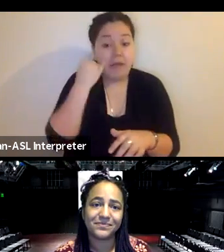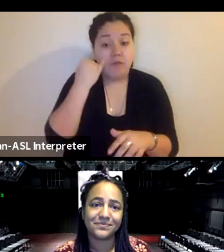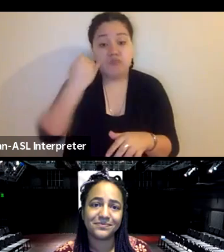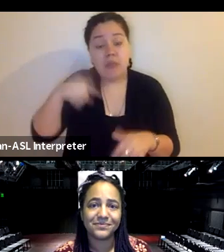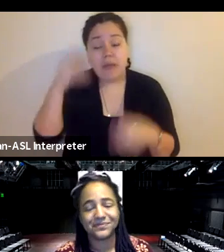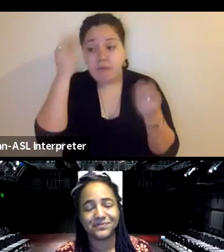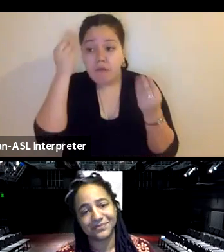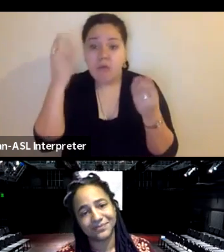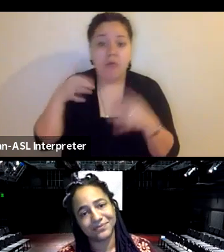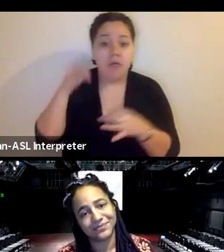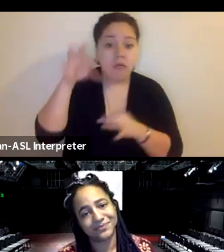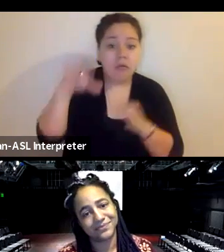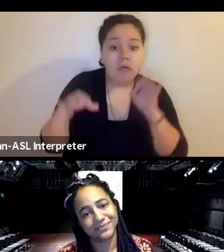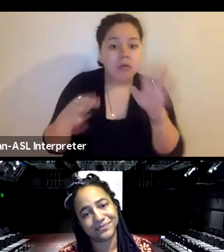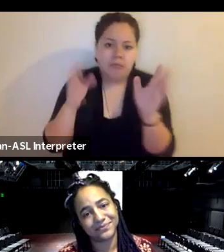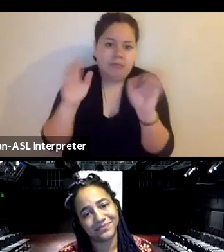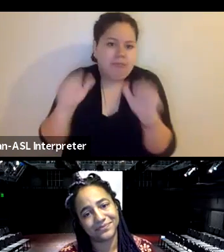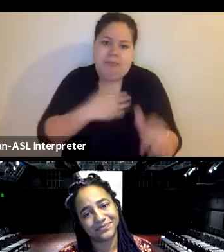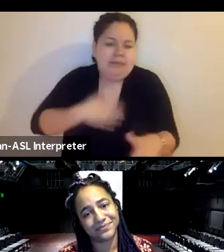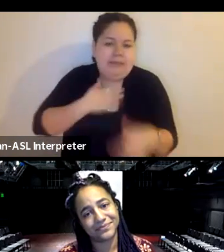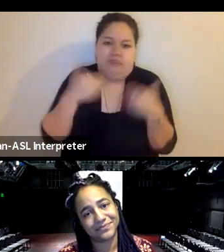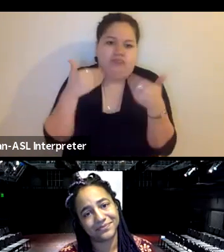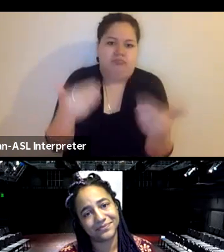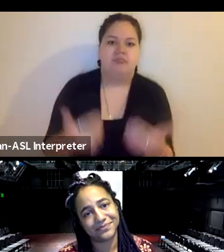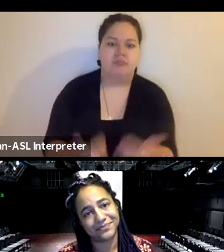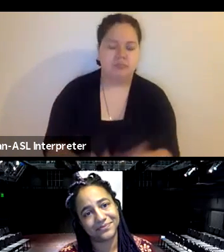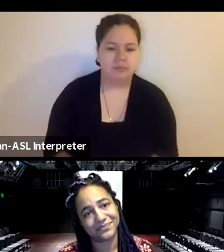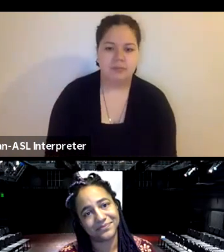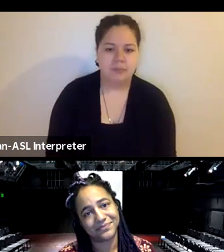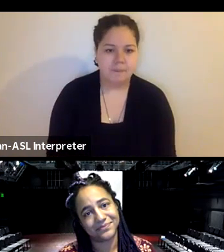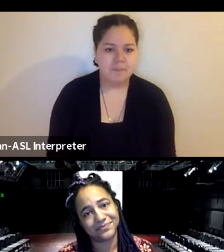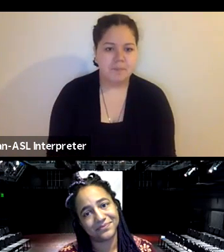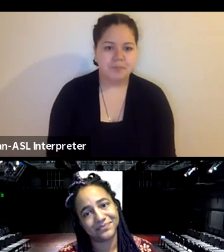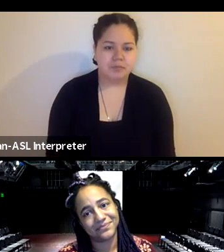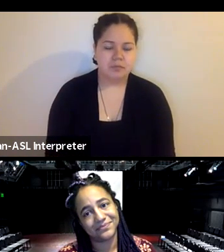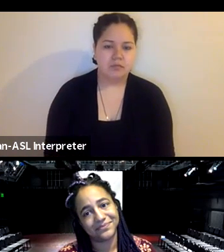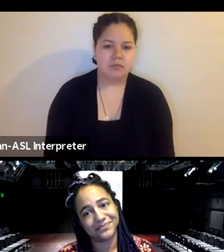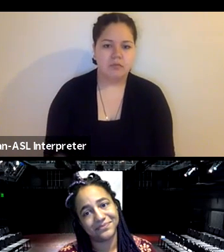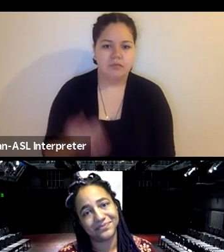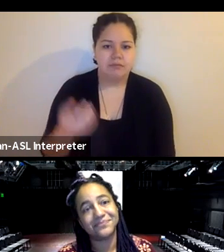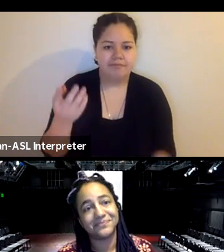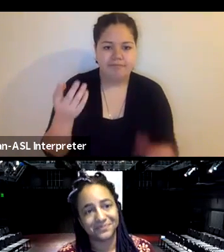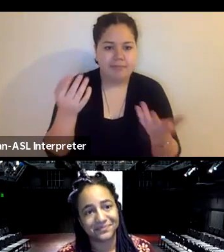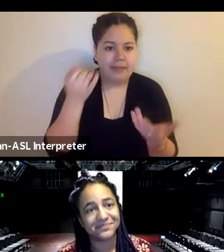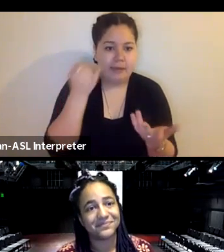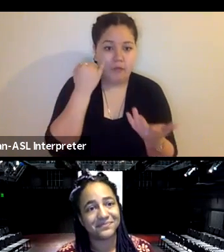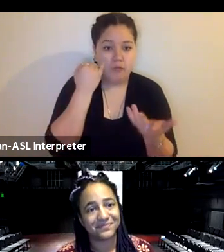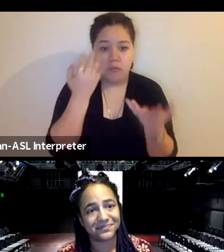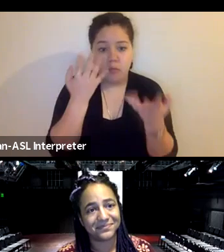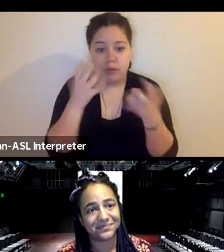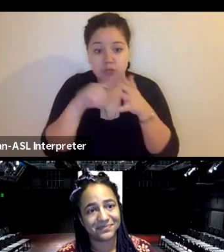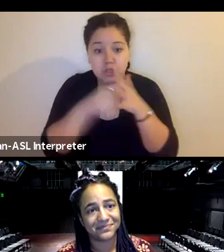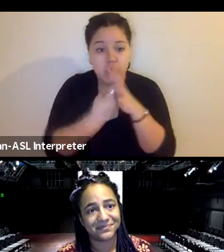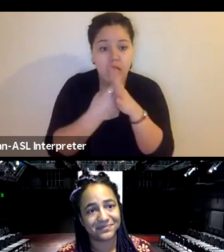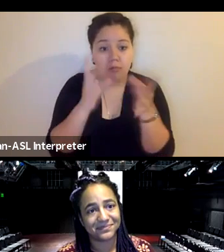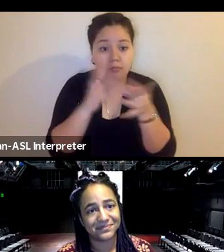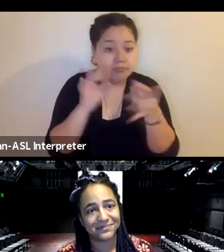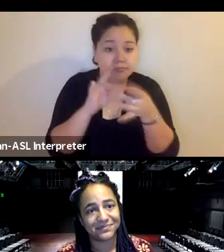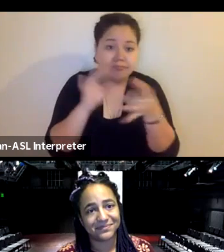a percept, anything like that, to spark it off, I'll have it open up. Feel free to unmute your mic whenever you would like to